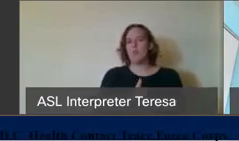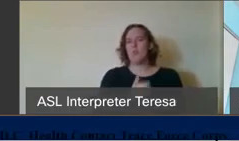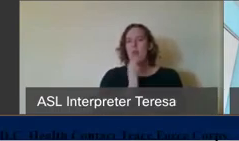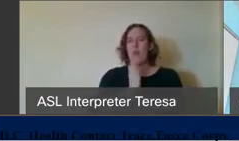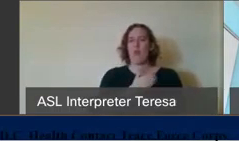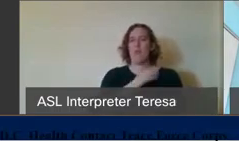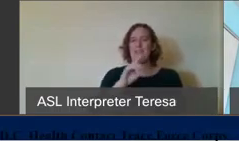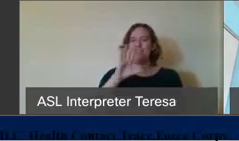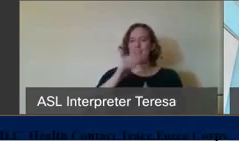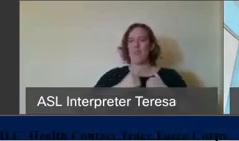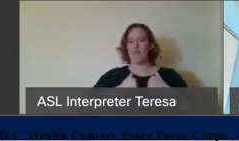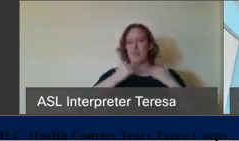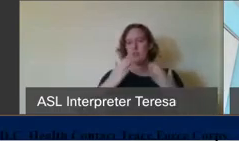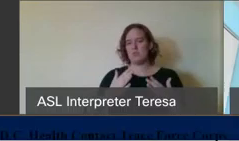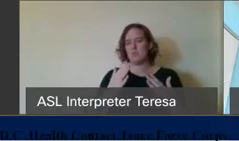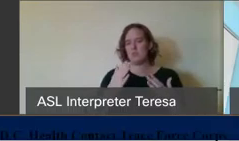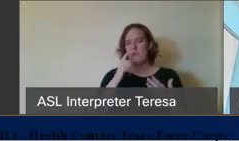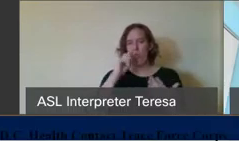DC residents in